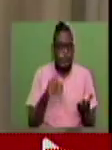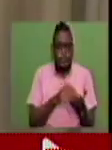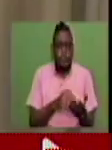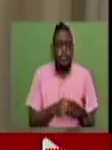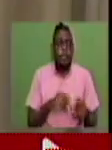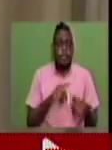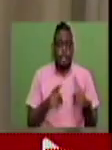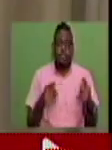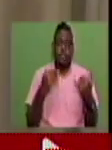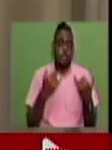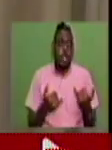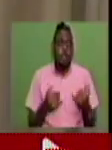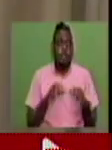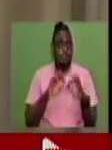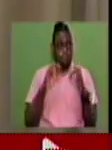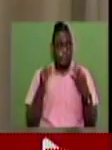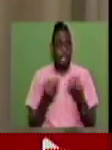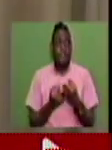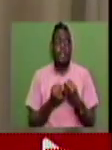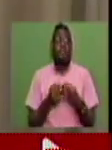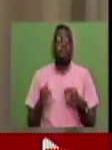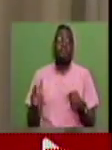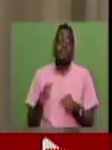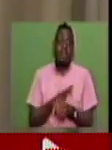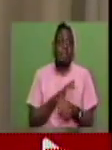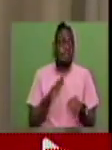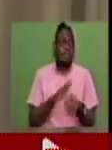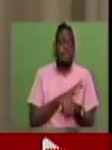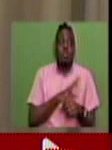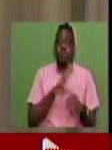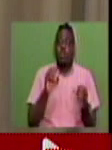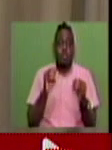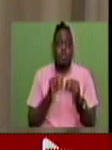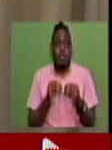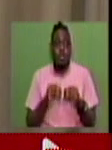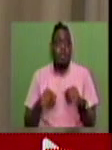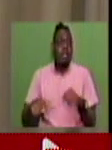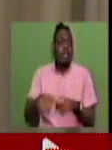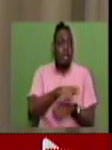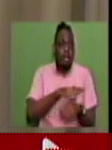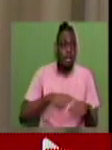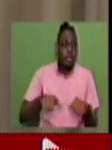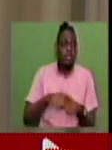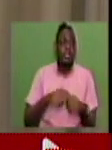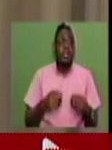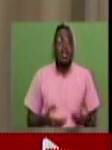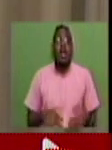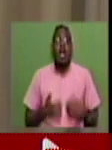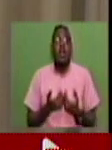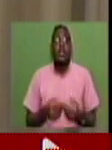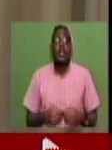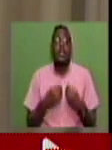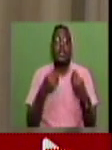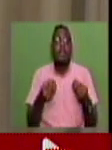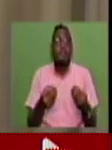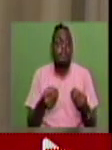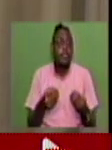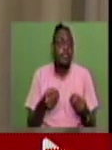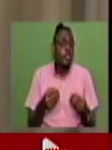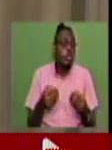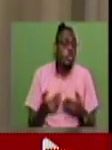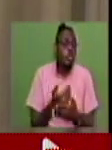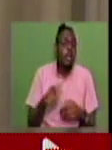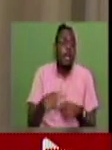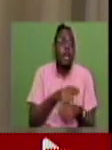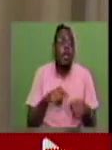And the only way we could allocate land to new tenants is by enforcing the covenants which require people